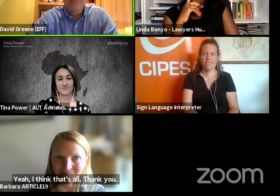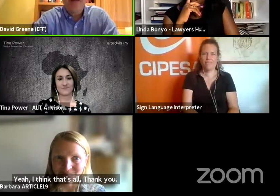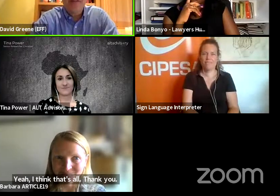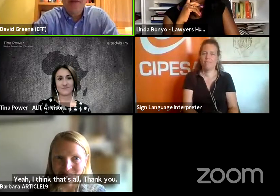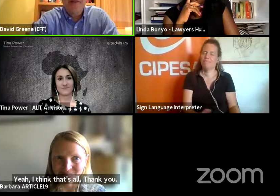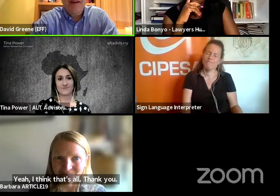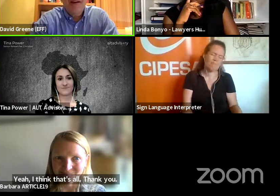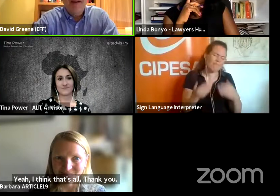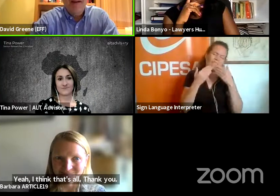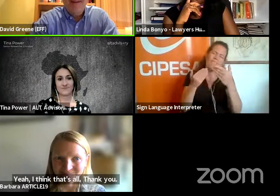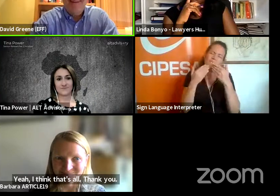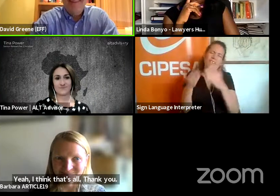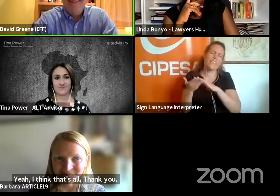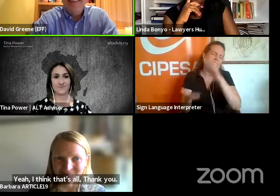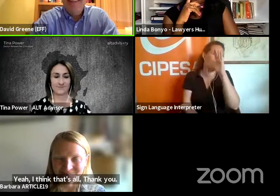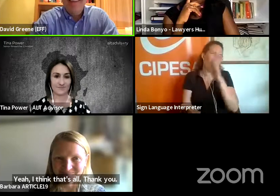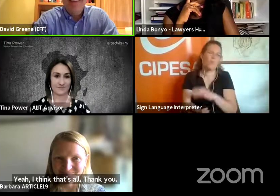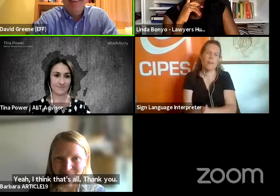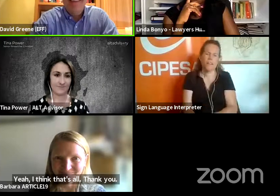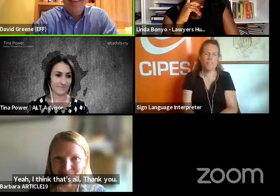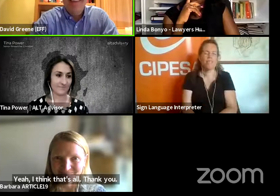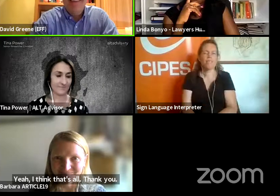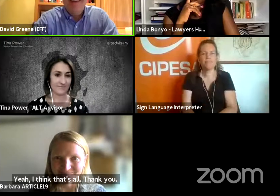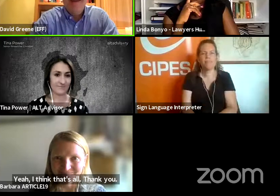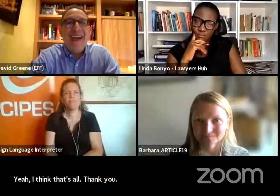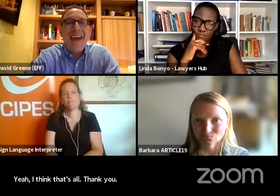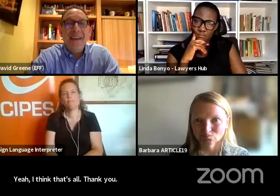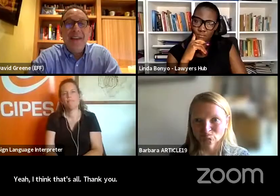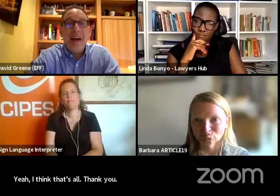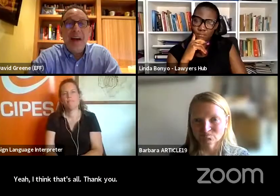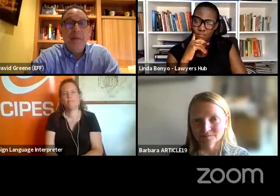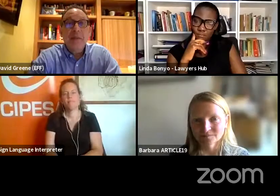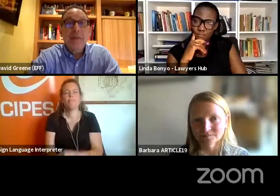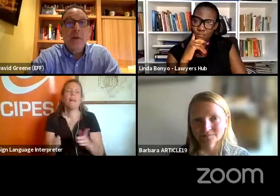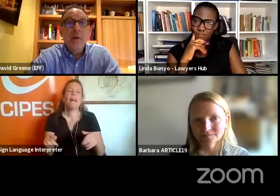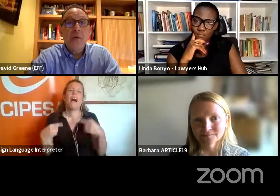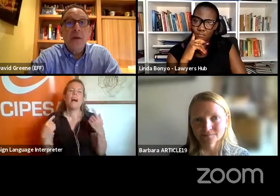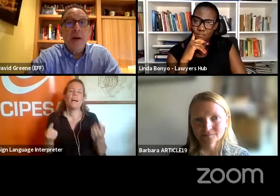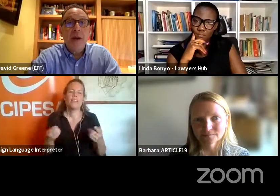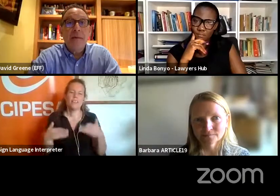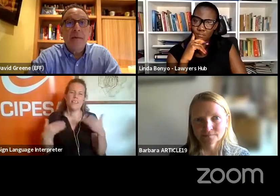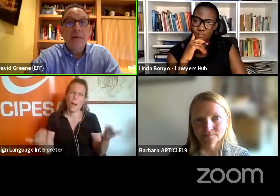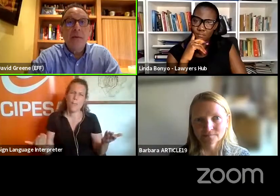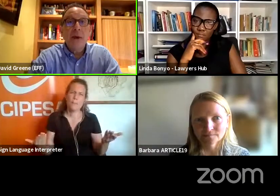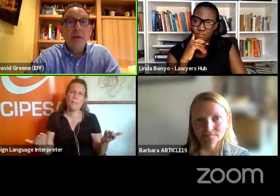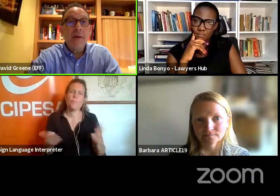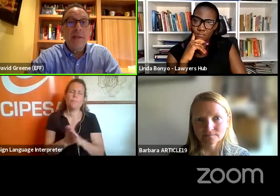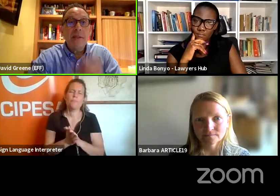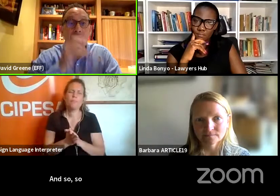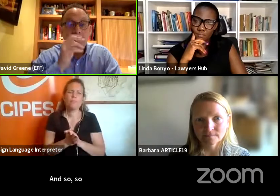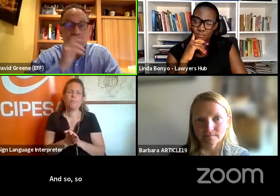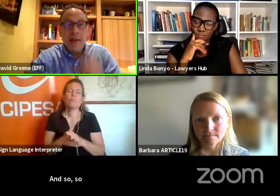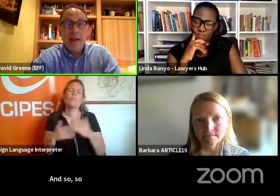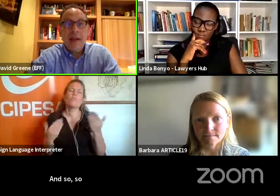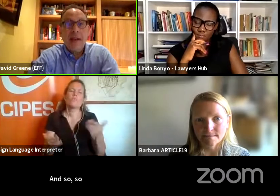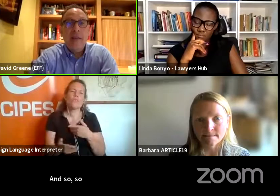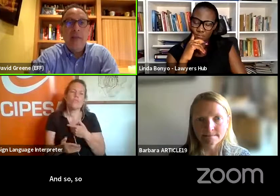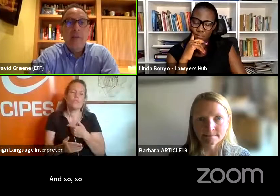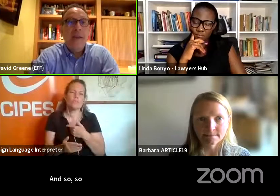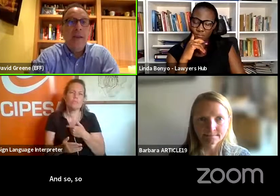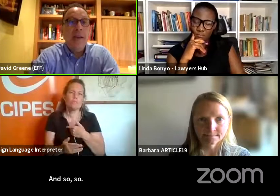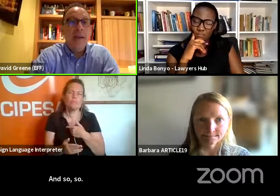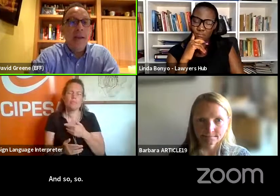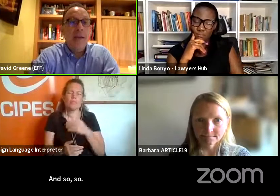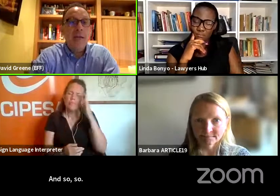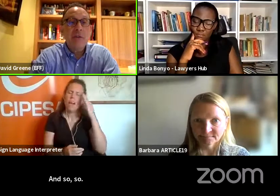Thank you so much. Thank you, David. Yeah. And so what I wanted to do, what I thought